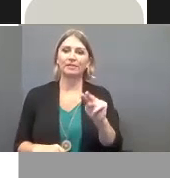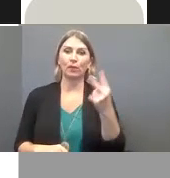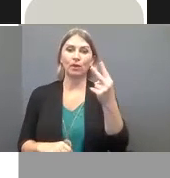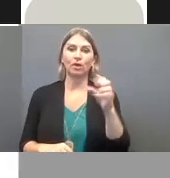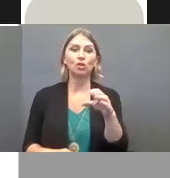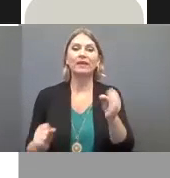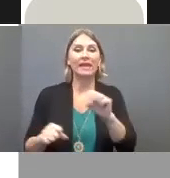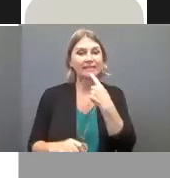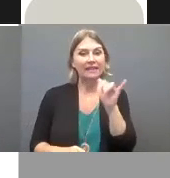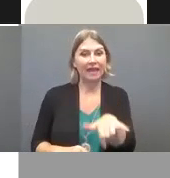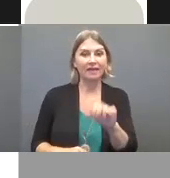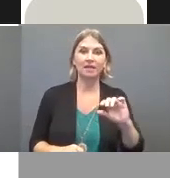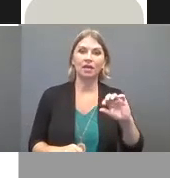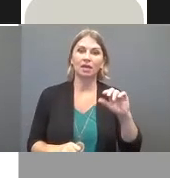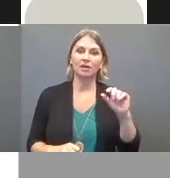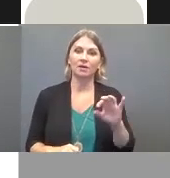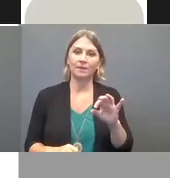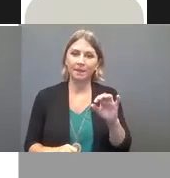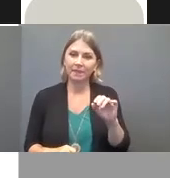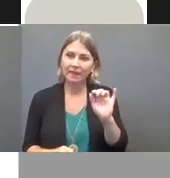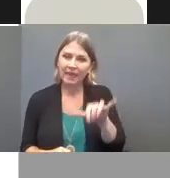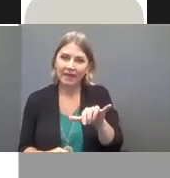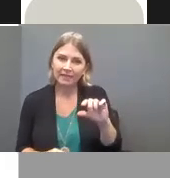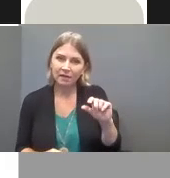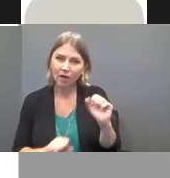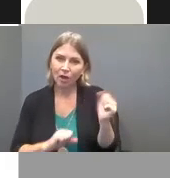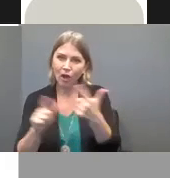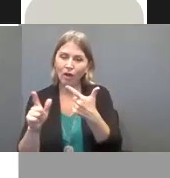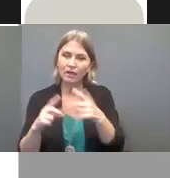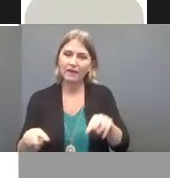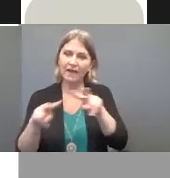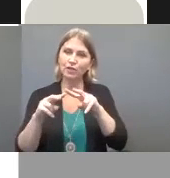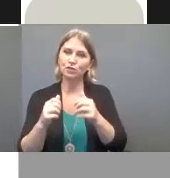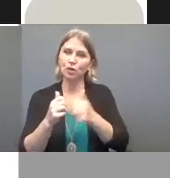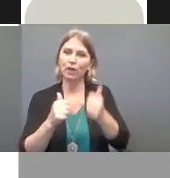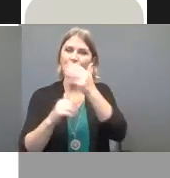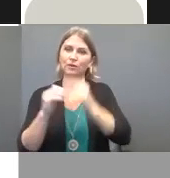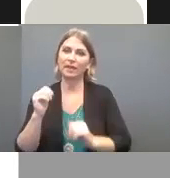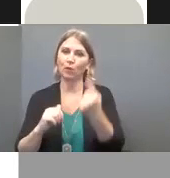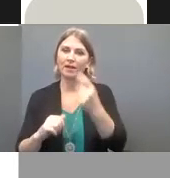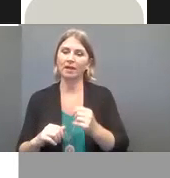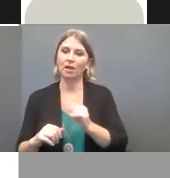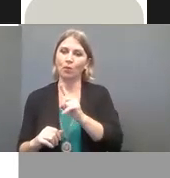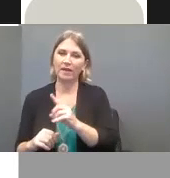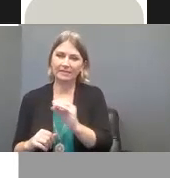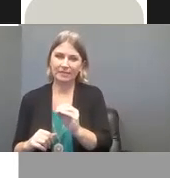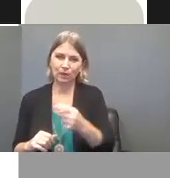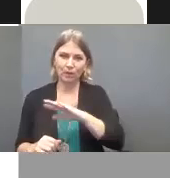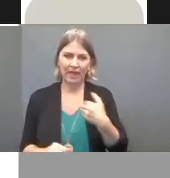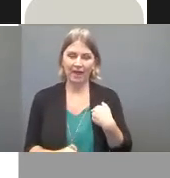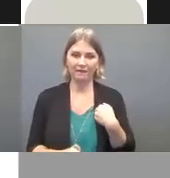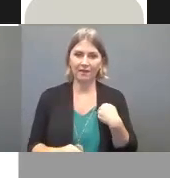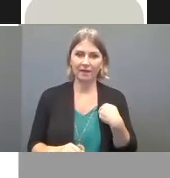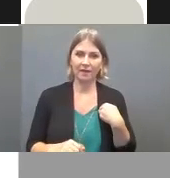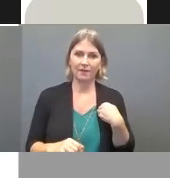say that 3n squared plus 3n squared plus 3n squared for all values n greater than 1, where 1 is n0, we have the upper